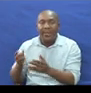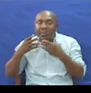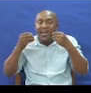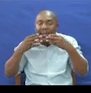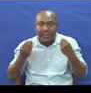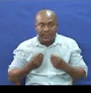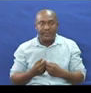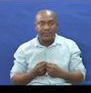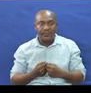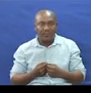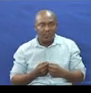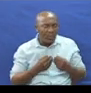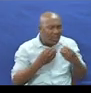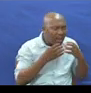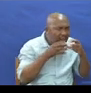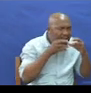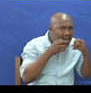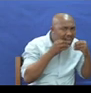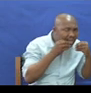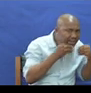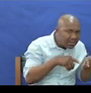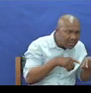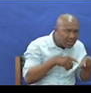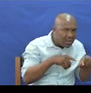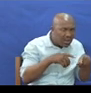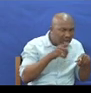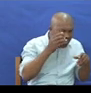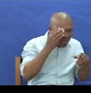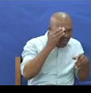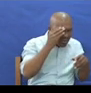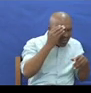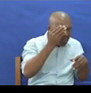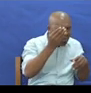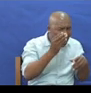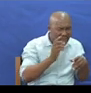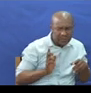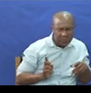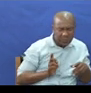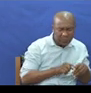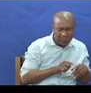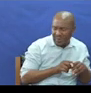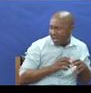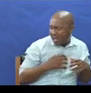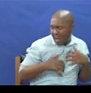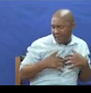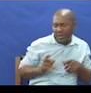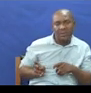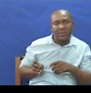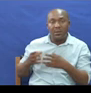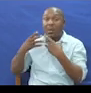Do you know rats? Why do you think rats are afraid of cats?